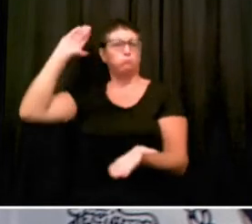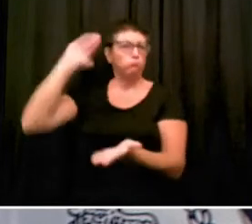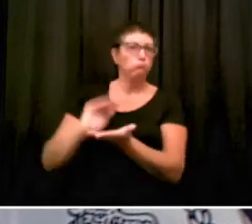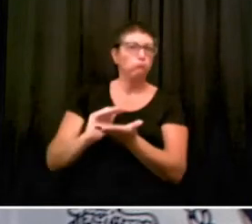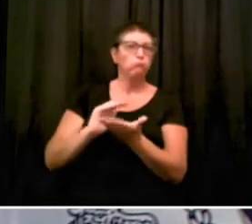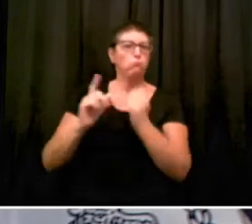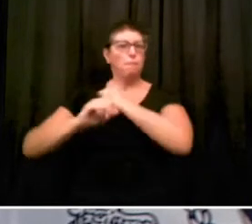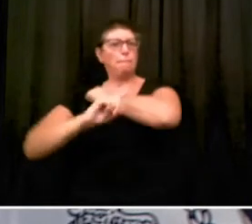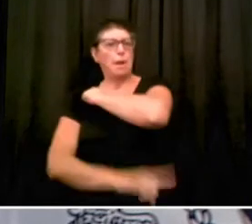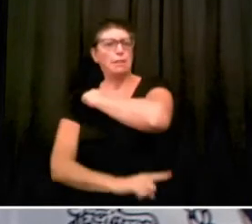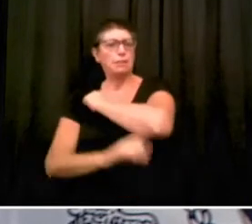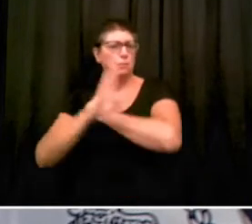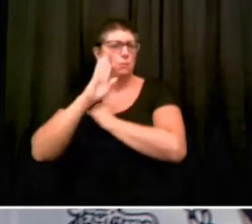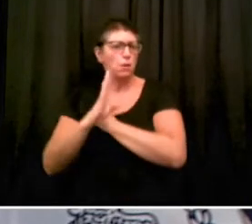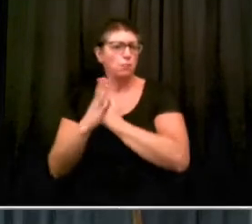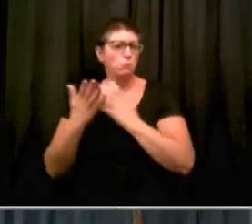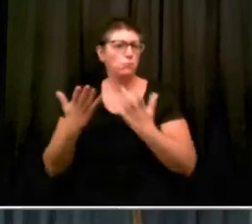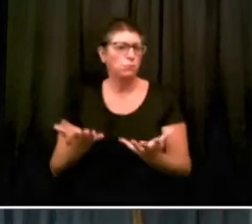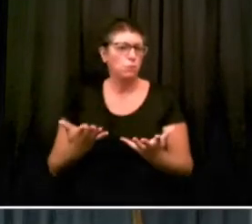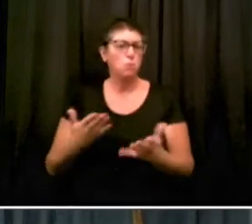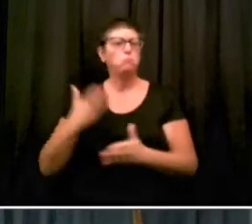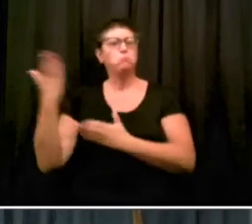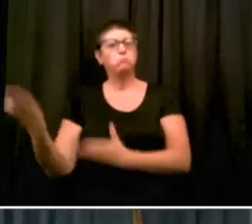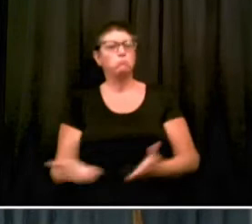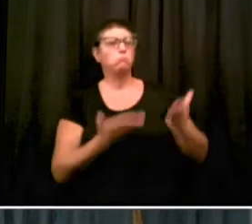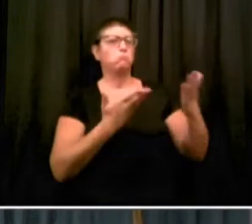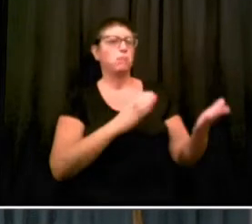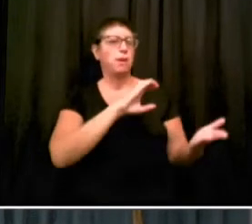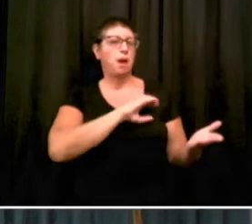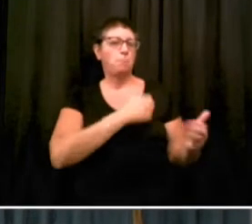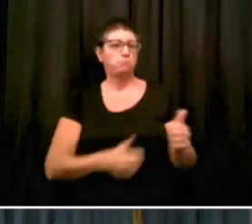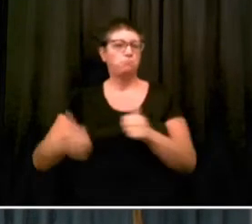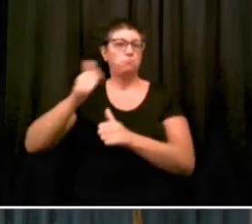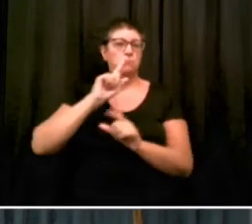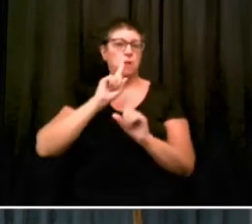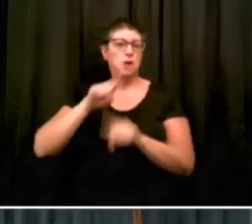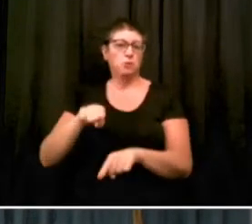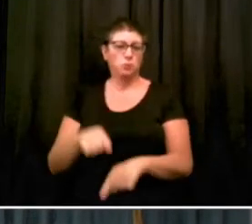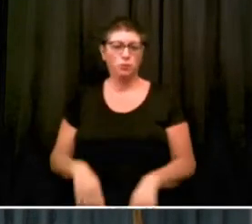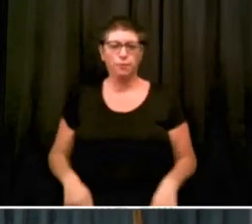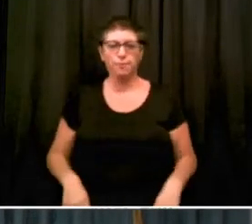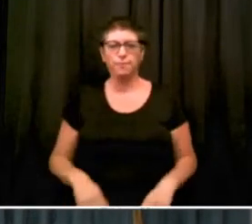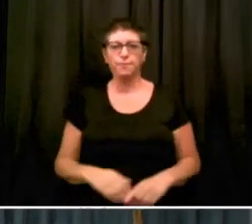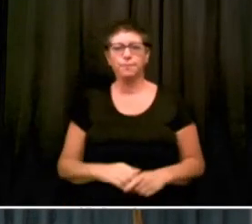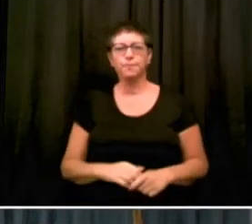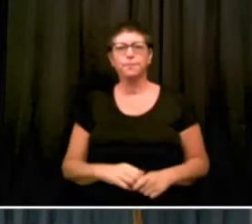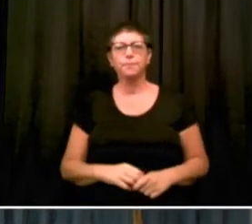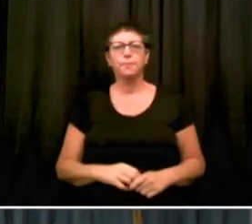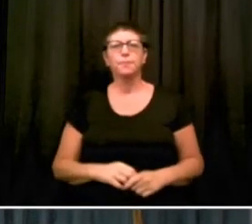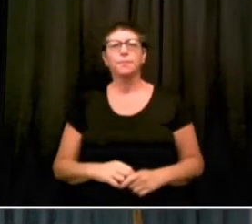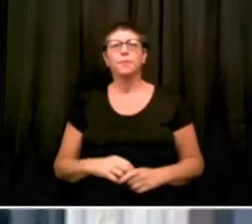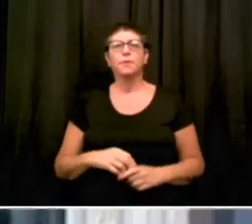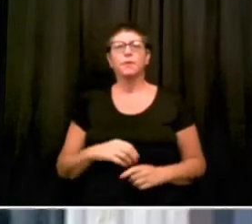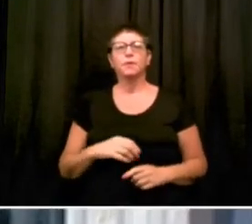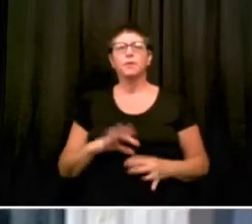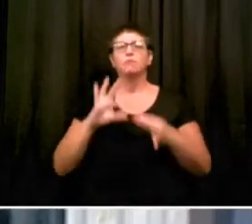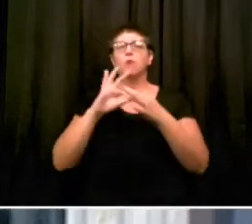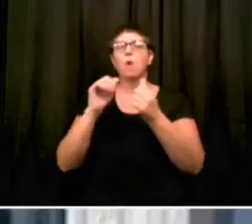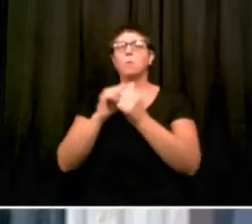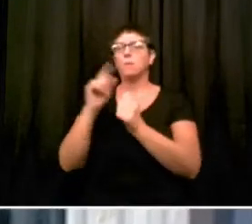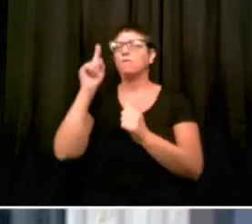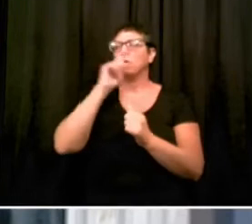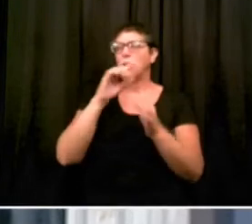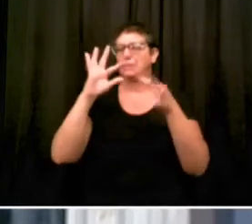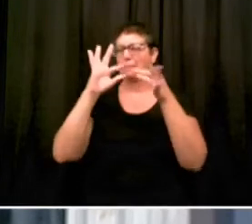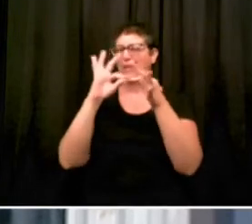and acting better. Go ahead, Commissioner. Yeah, regarding false statements, I think you brought up many of the things that